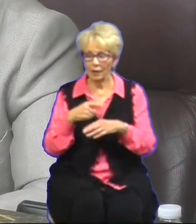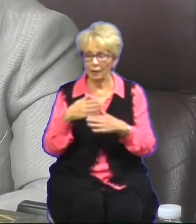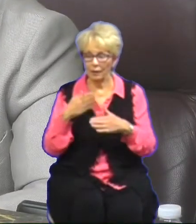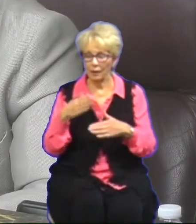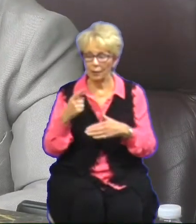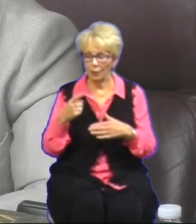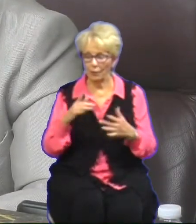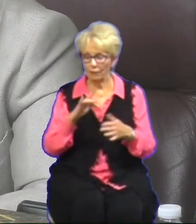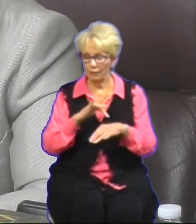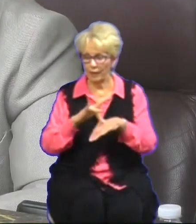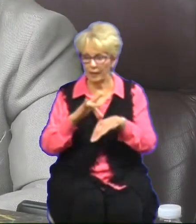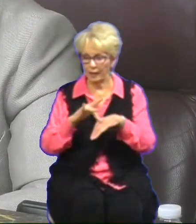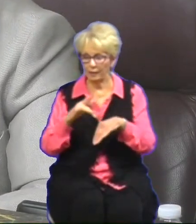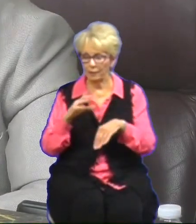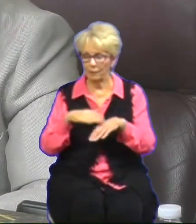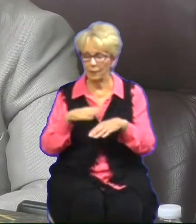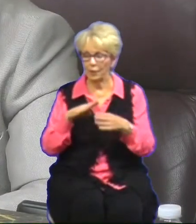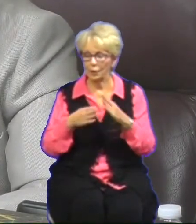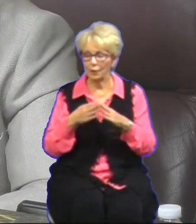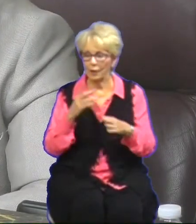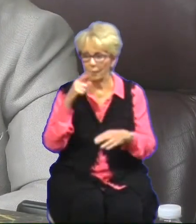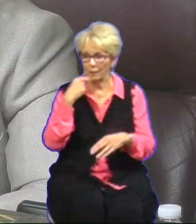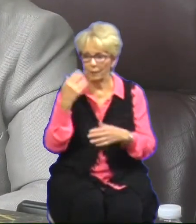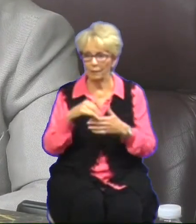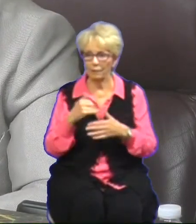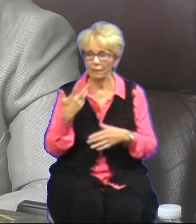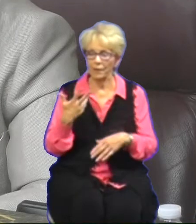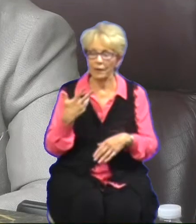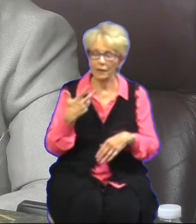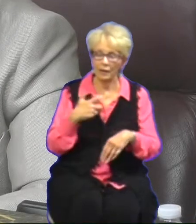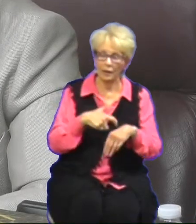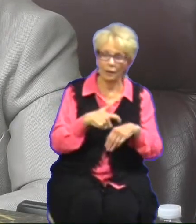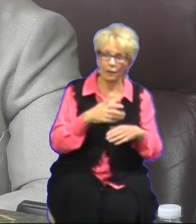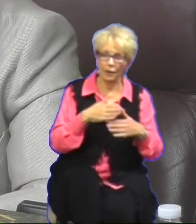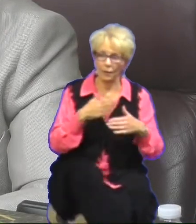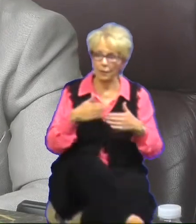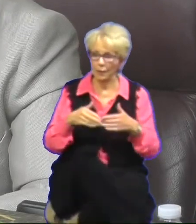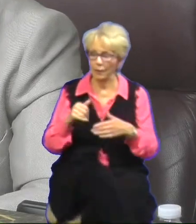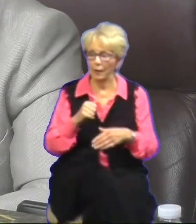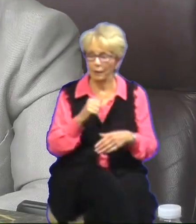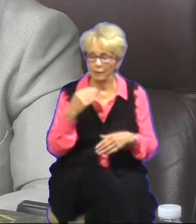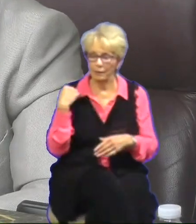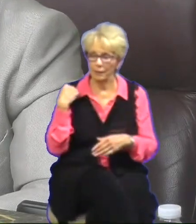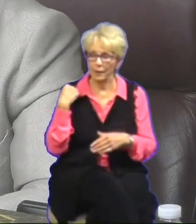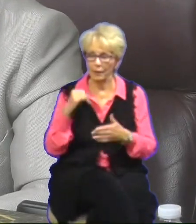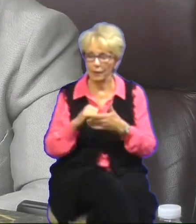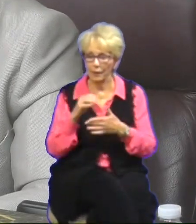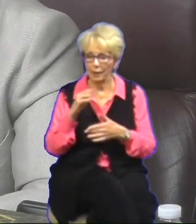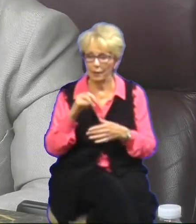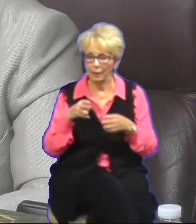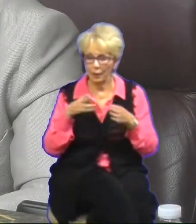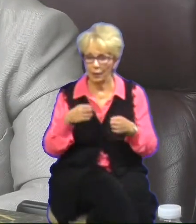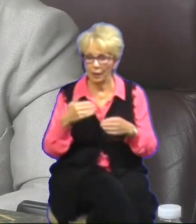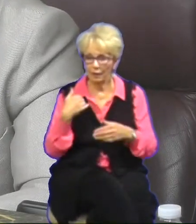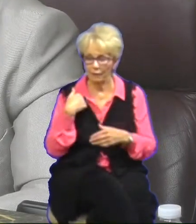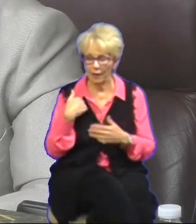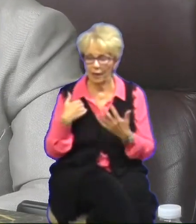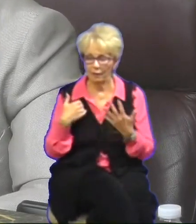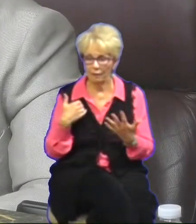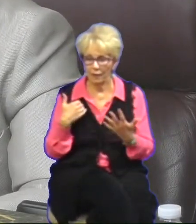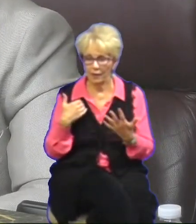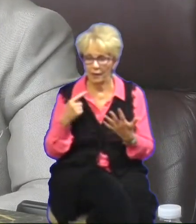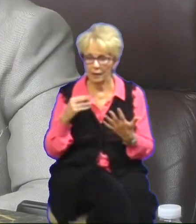1 vacancy. On Community Appearance, we have 3 terms expiring, which are mayor appointments. Main Street Advisory, we have 5